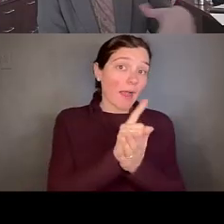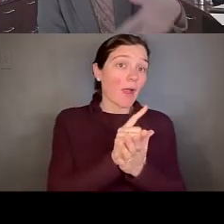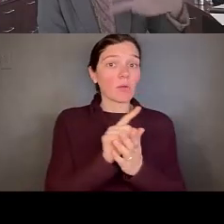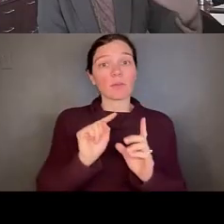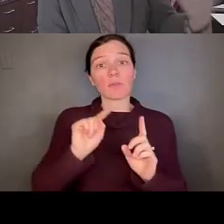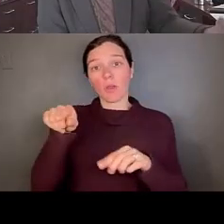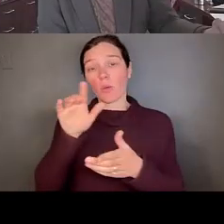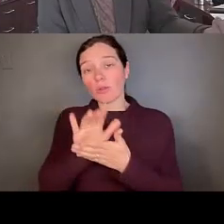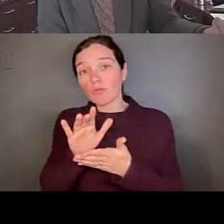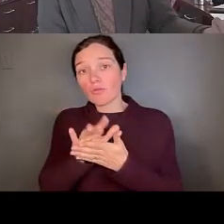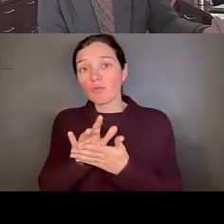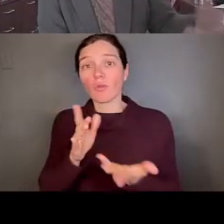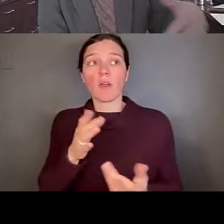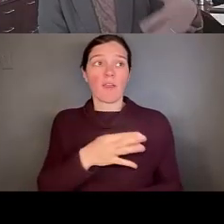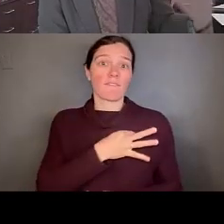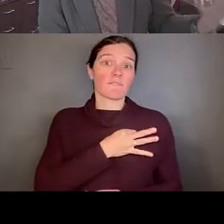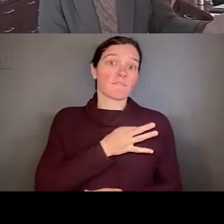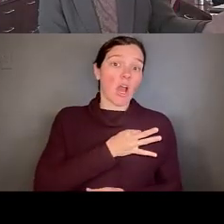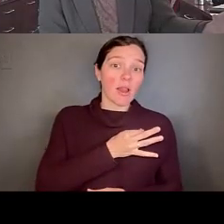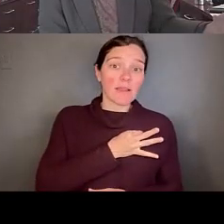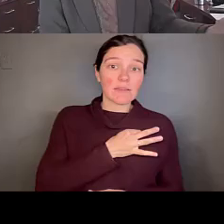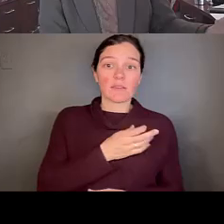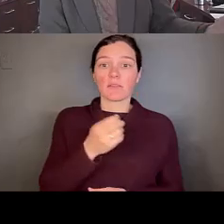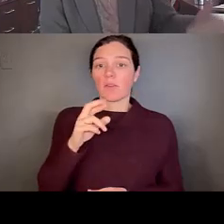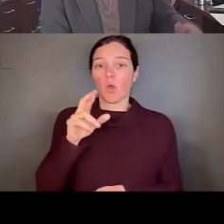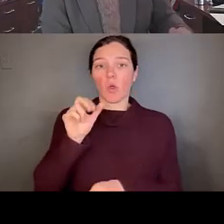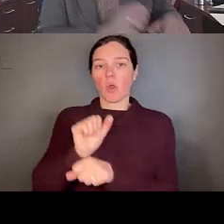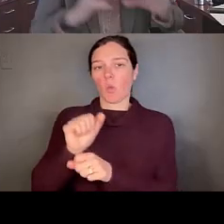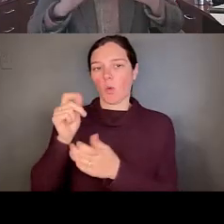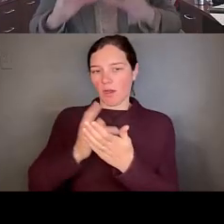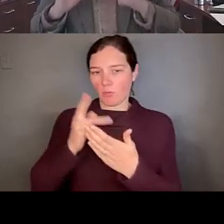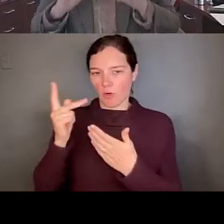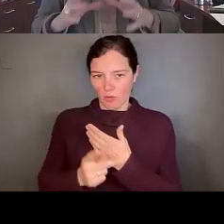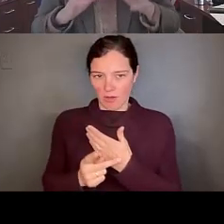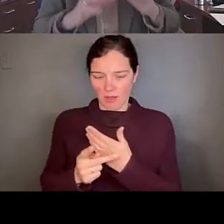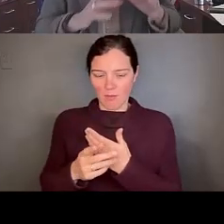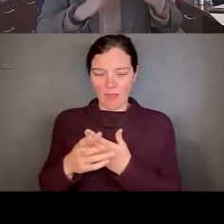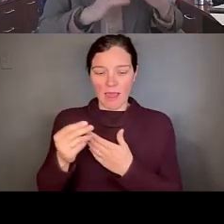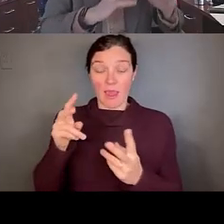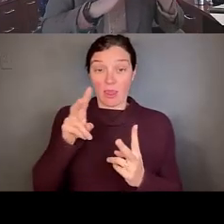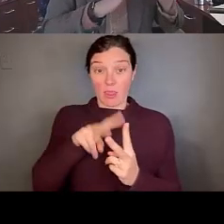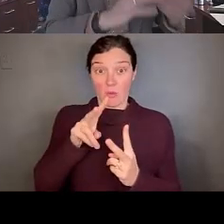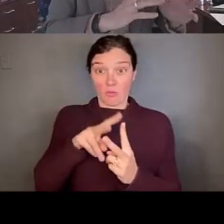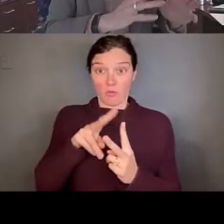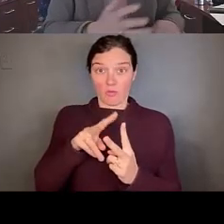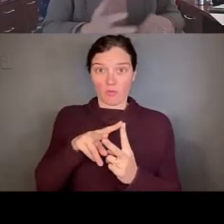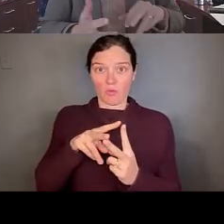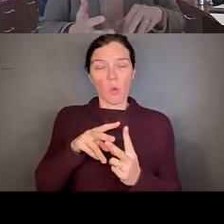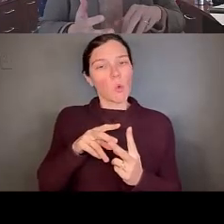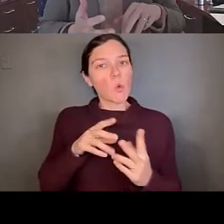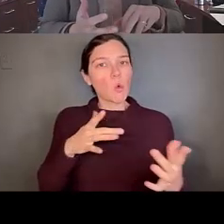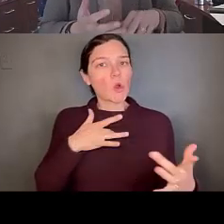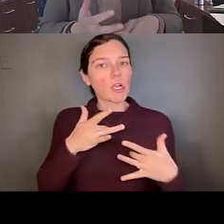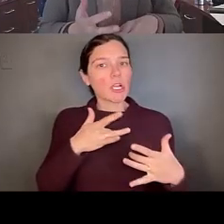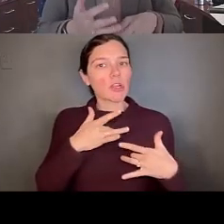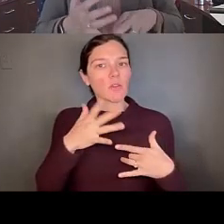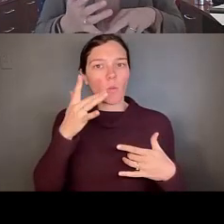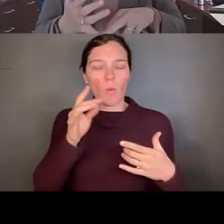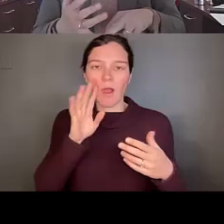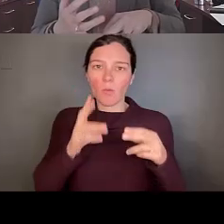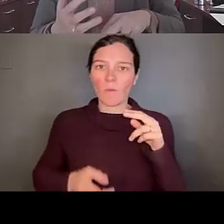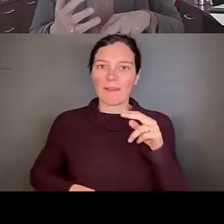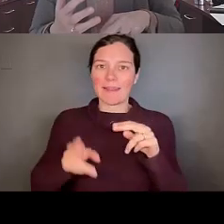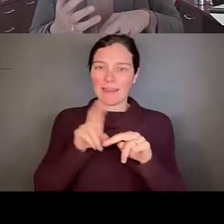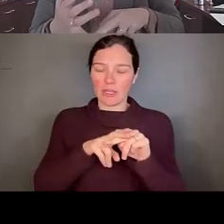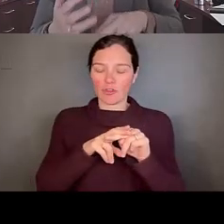going to school, that might be volunteering in the community, or it might be a work program. And those two areas bring concern because they're going to increase